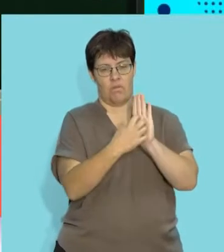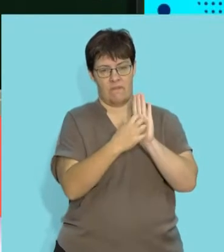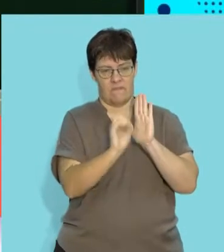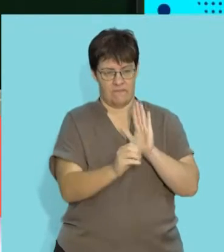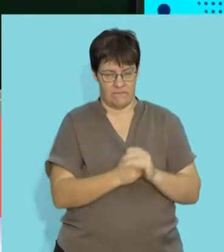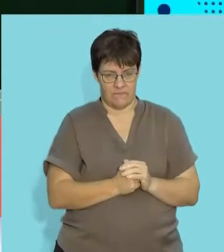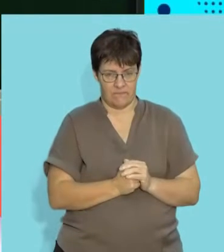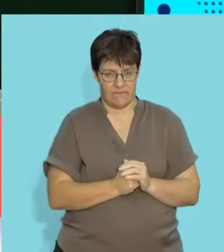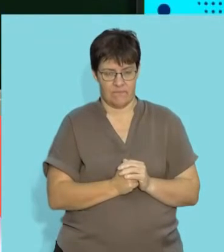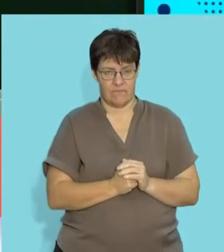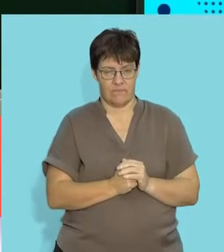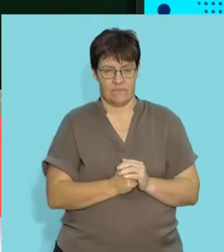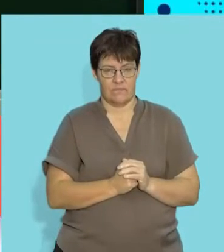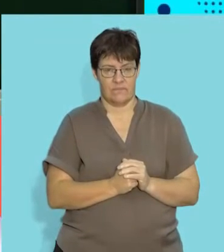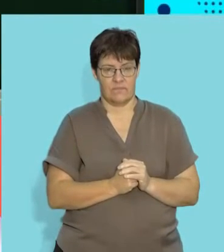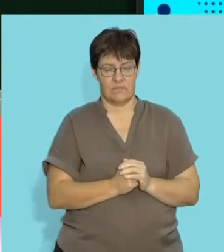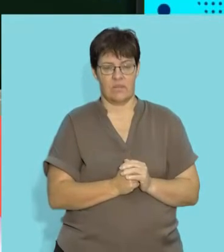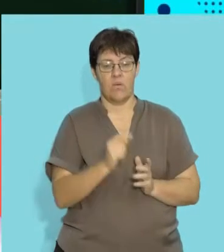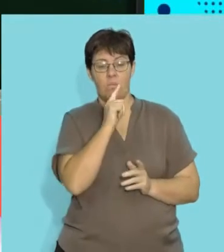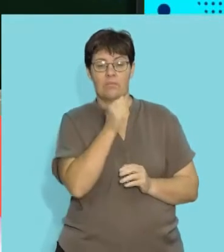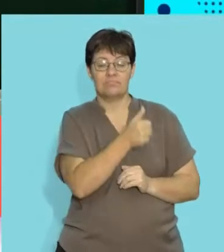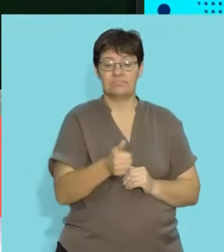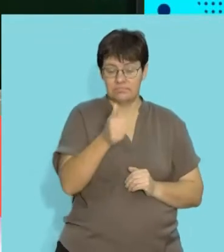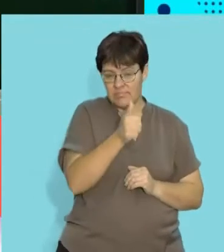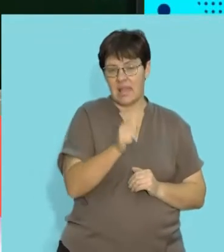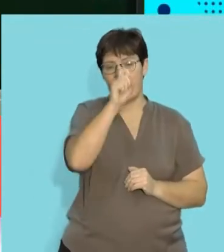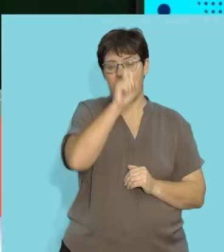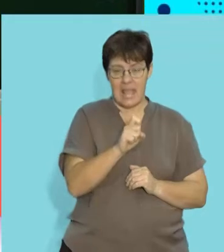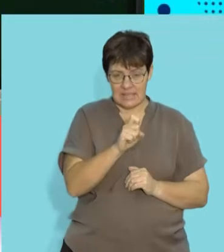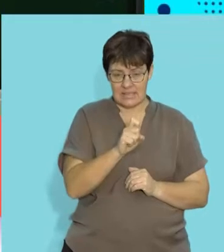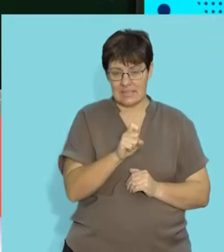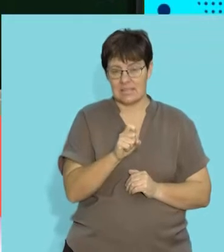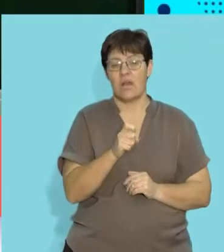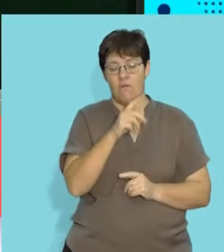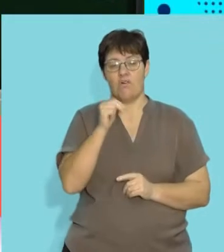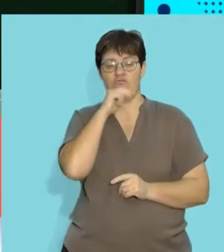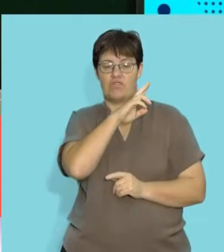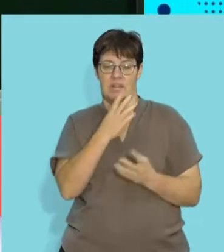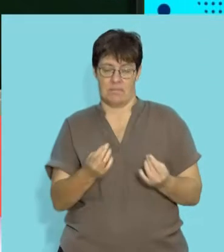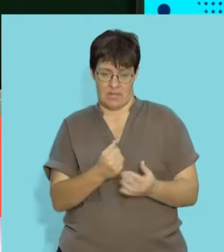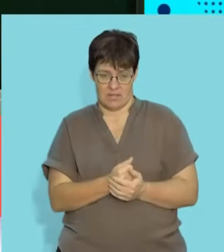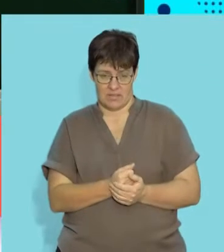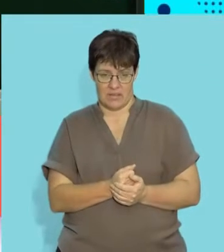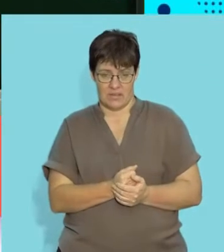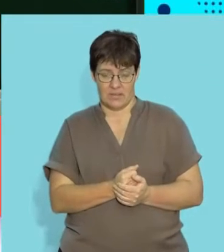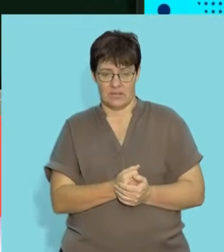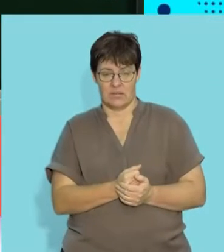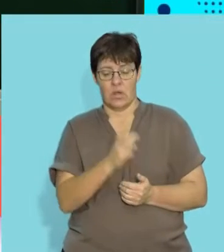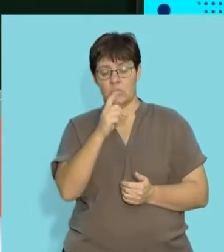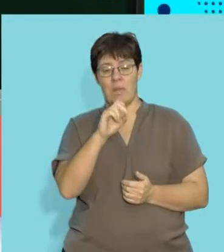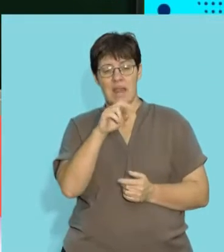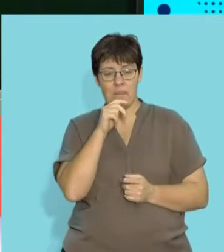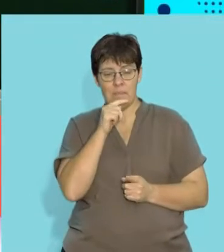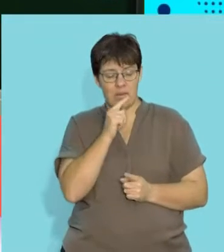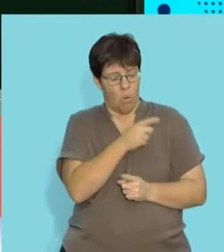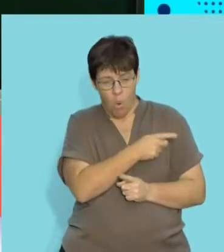this particular graph, right? So that's why the domain will be x is an element of real numbers. Remember, domain